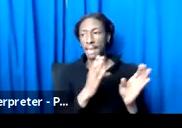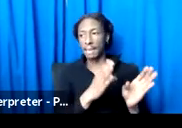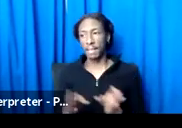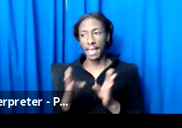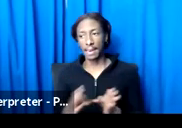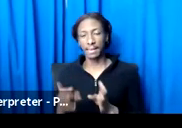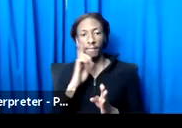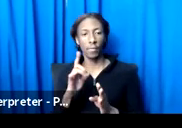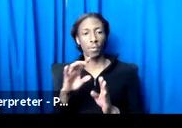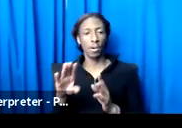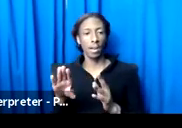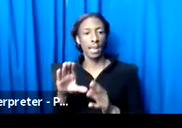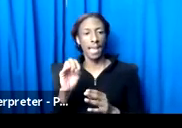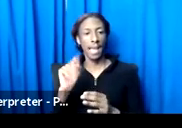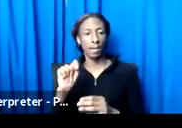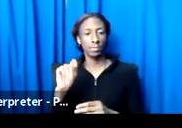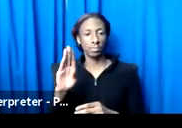slide.